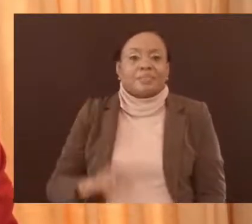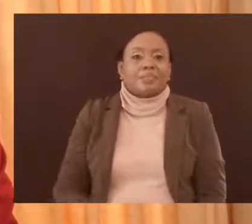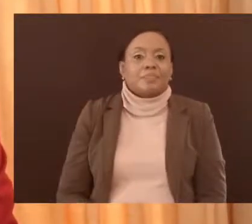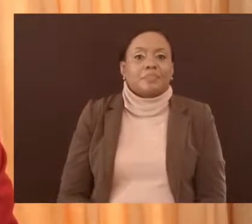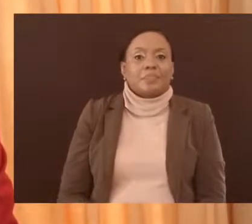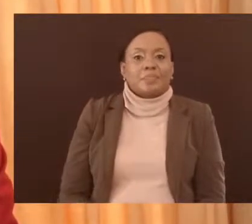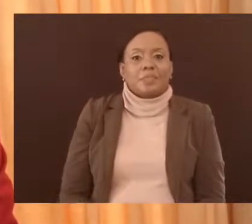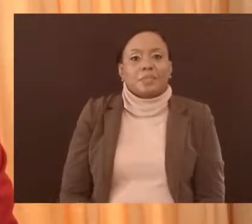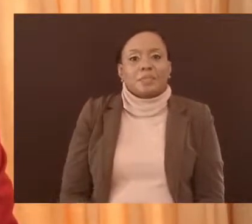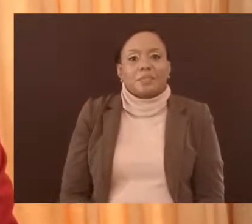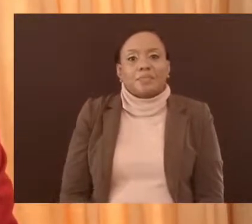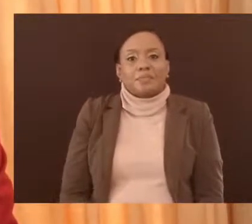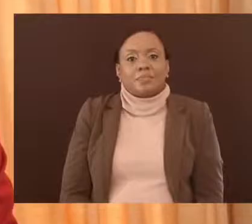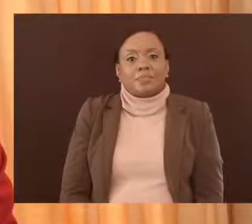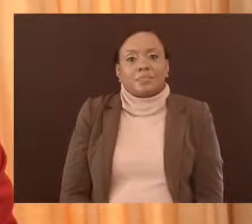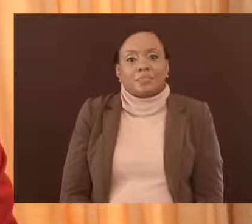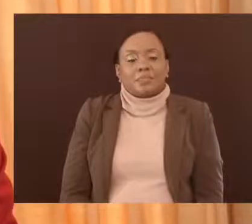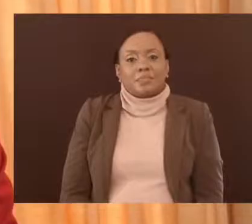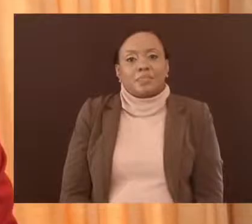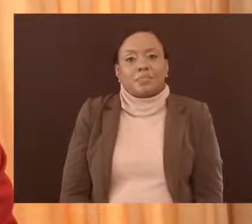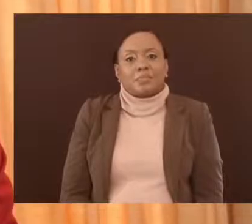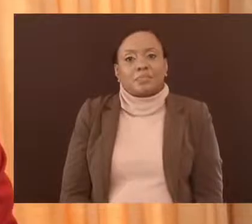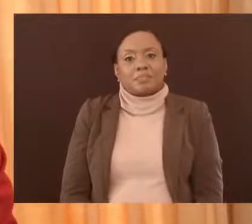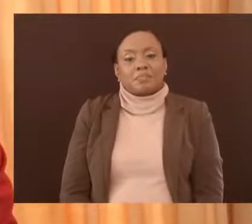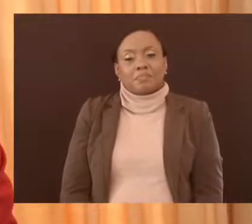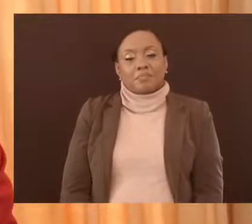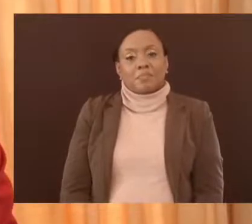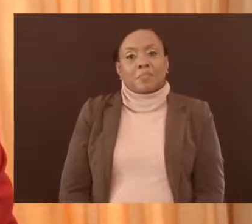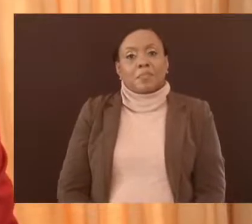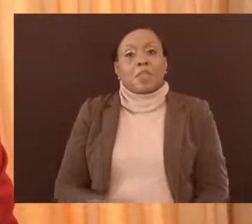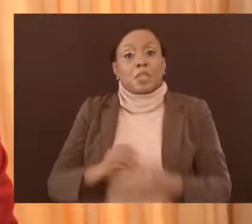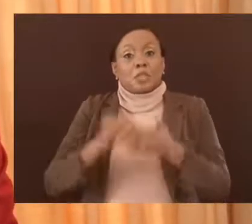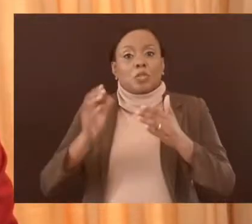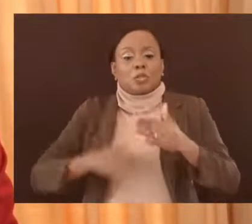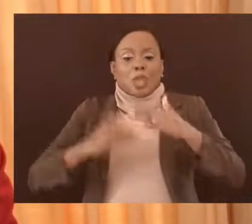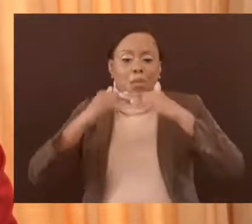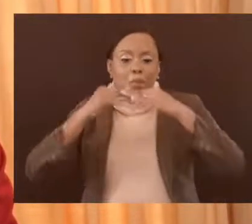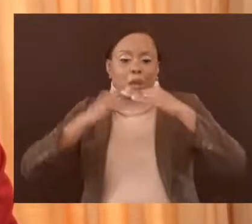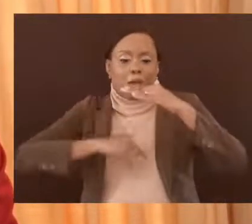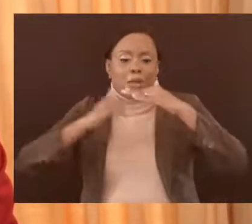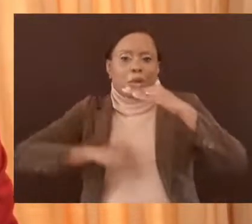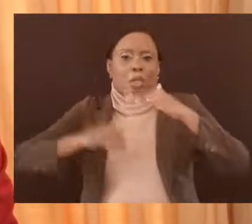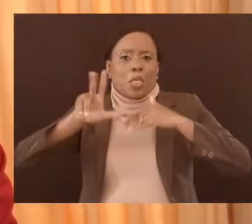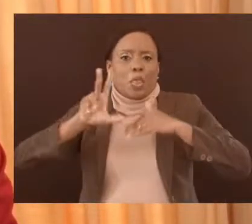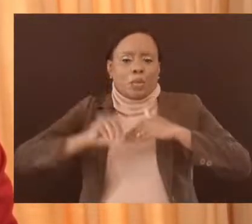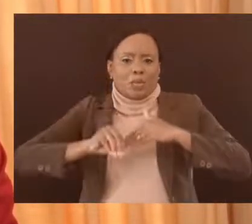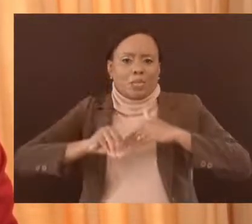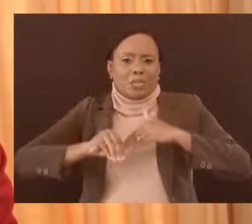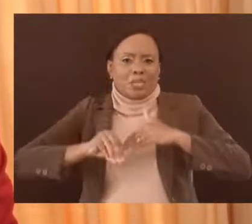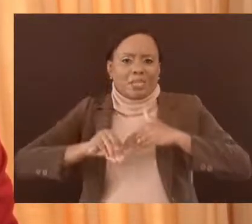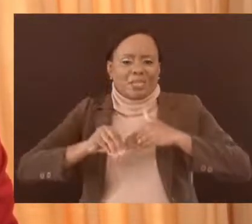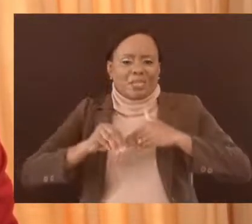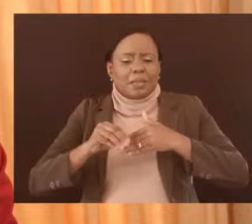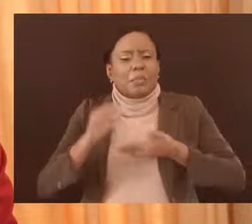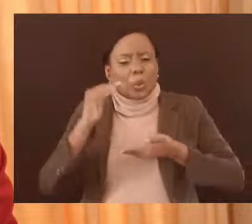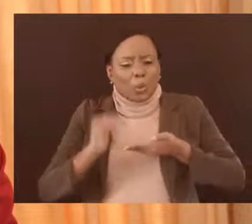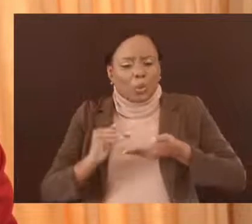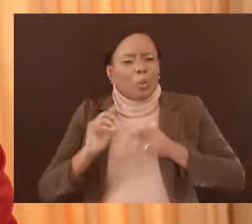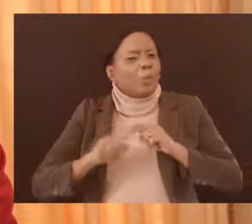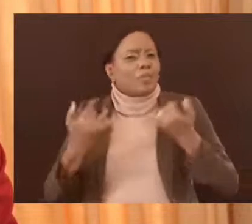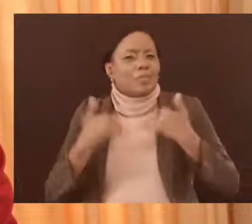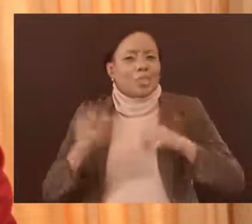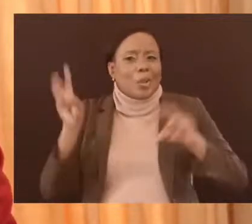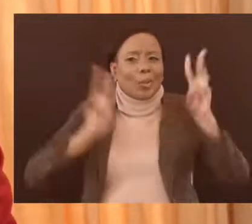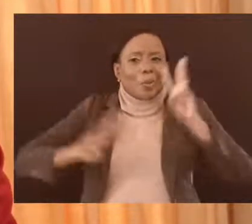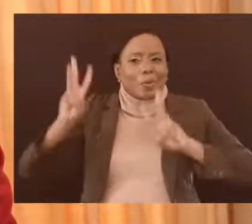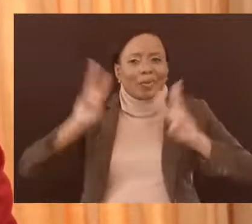was a slight reduction in the number of students scoring below 30, this continues to be a cause for concern, especially